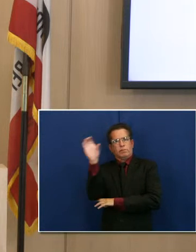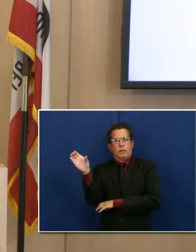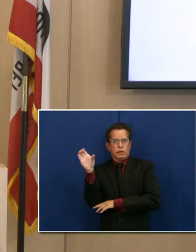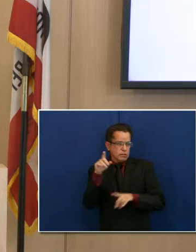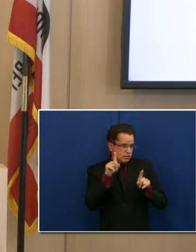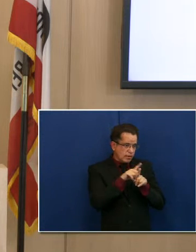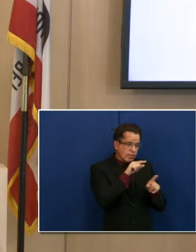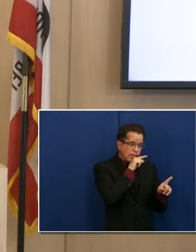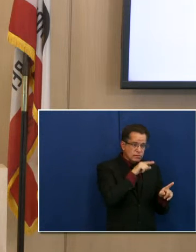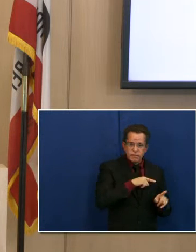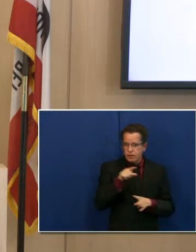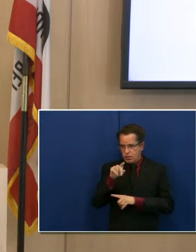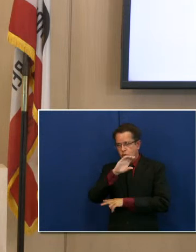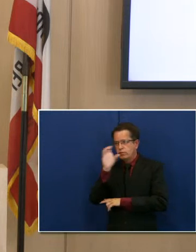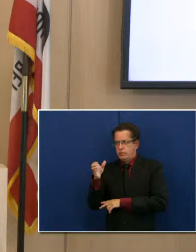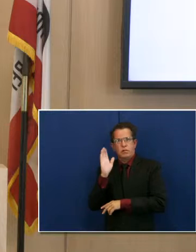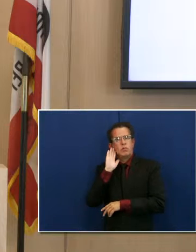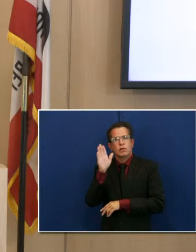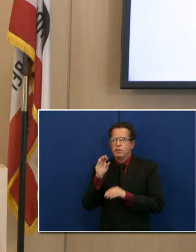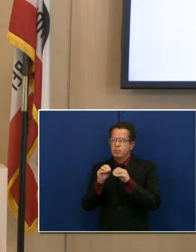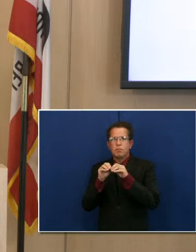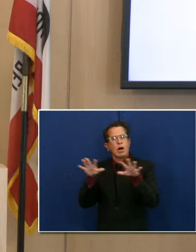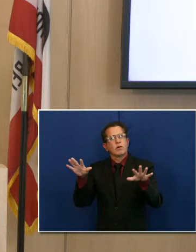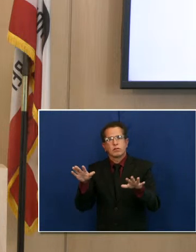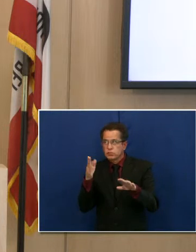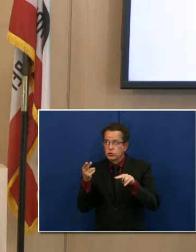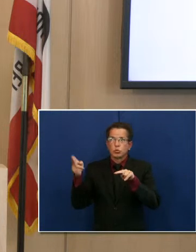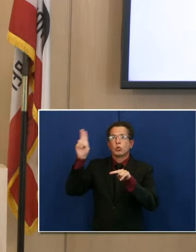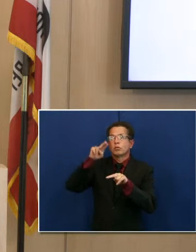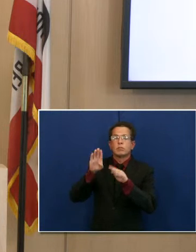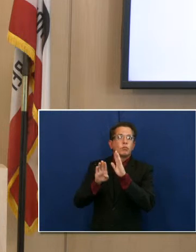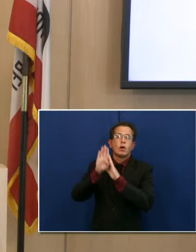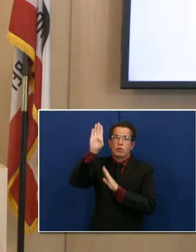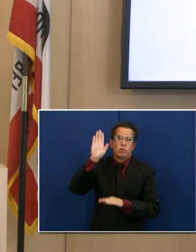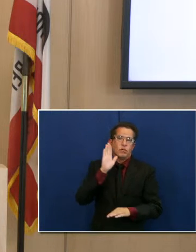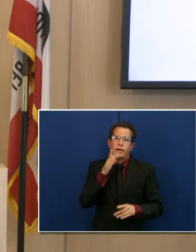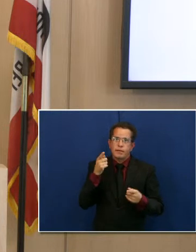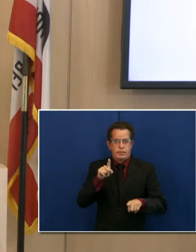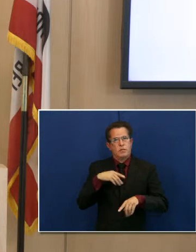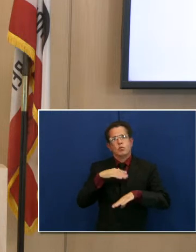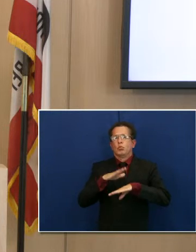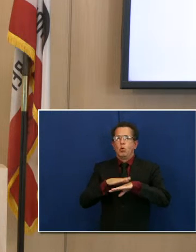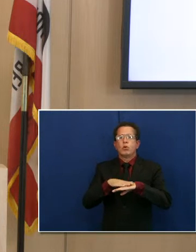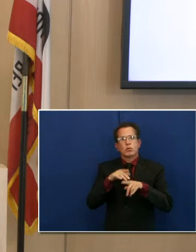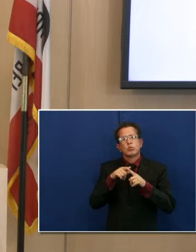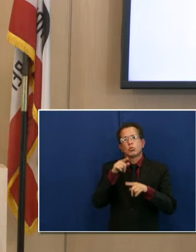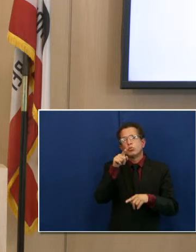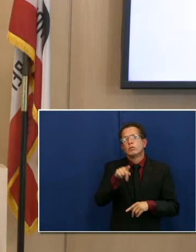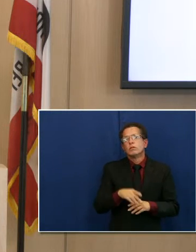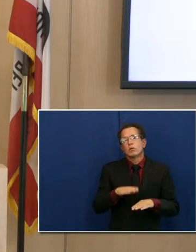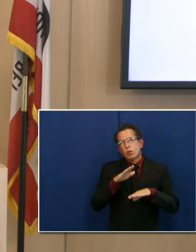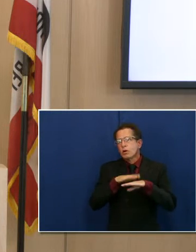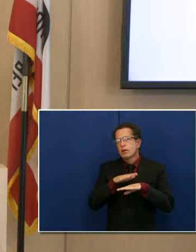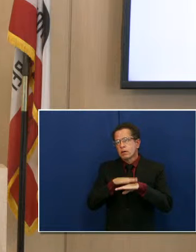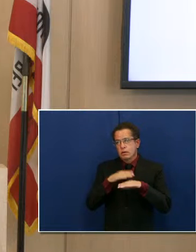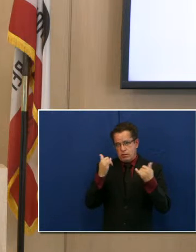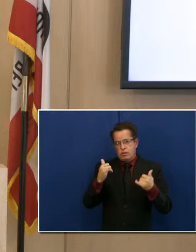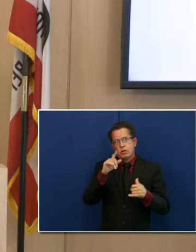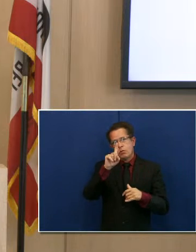result in another surge in local cases. As stated, today's case count is